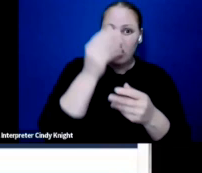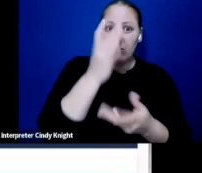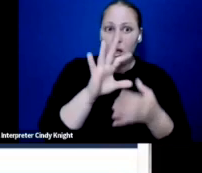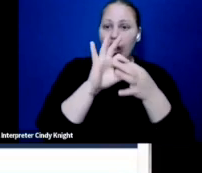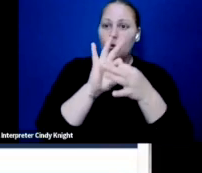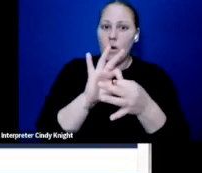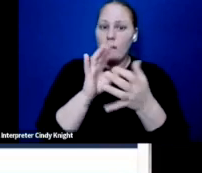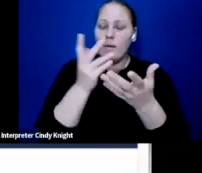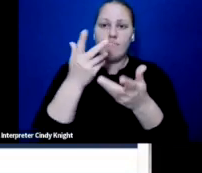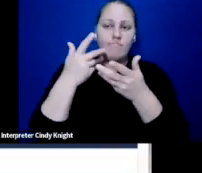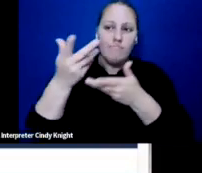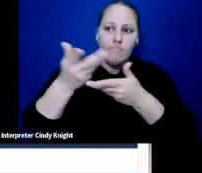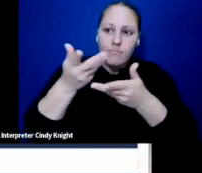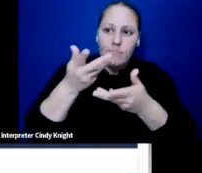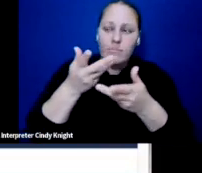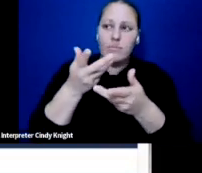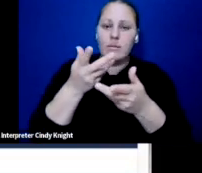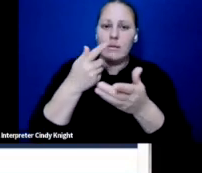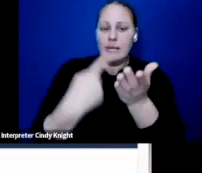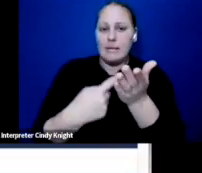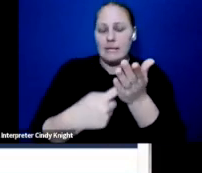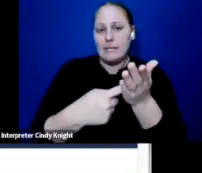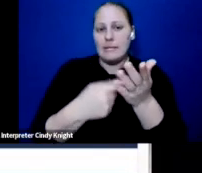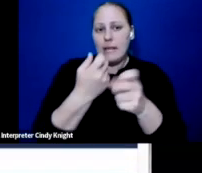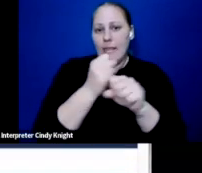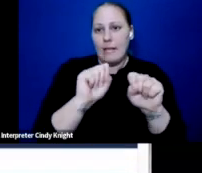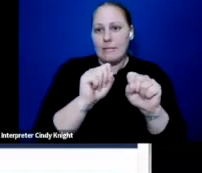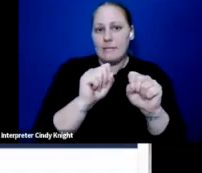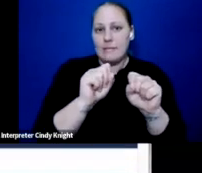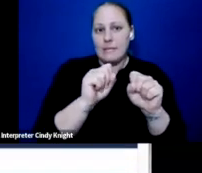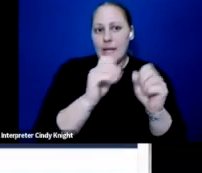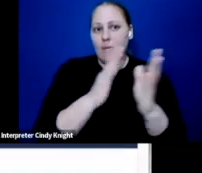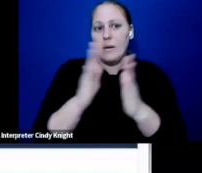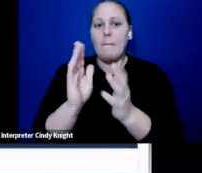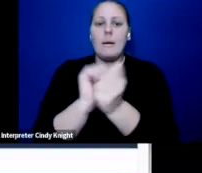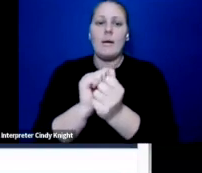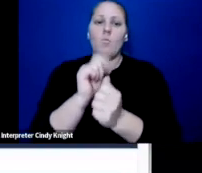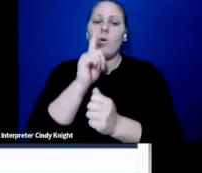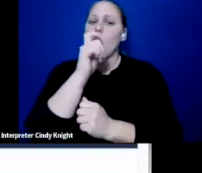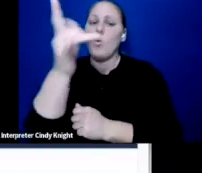here that they talked through while working through the safety plan with the help seeker.